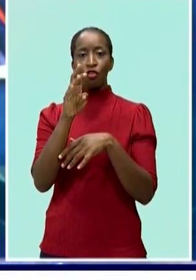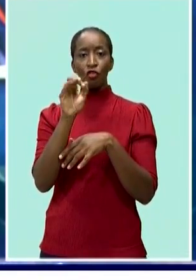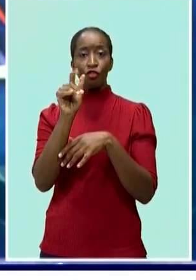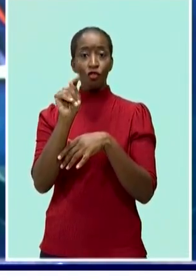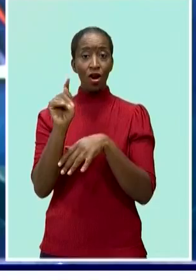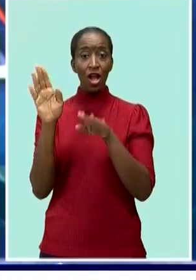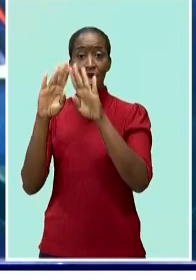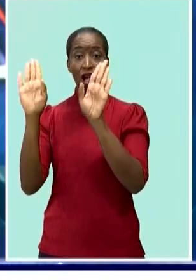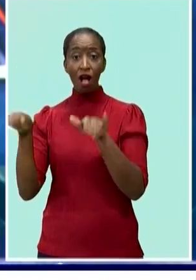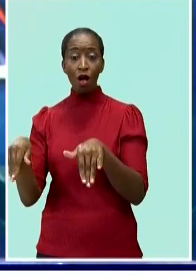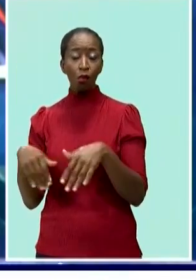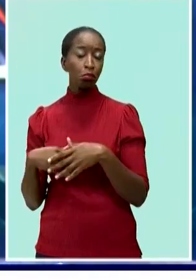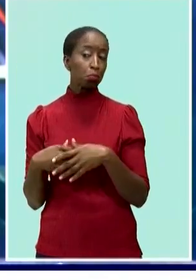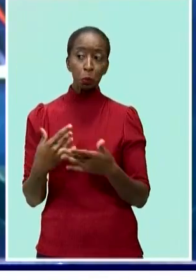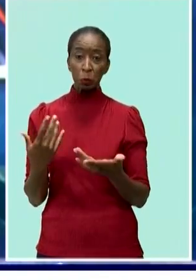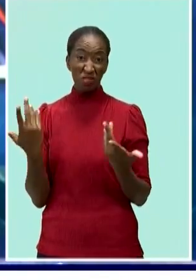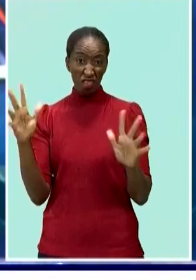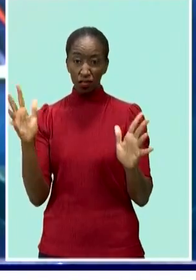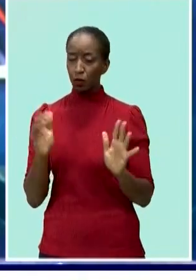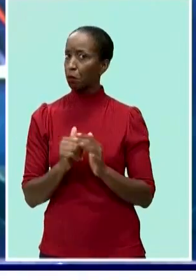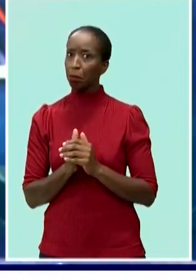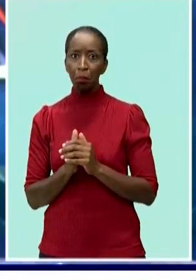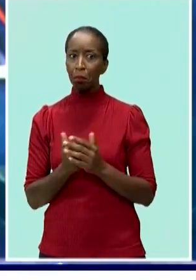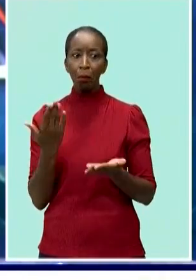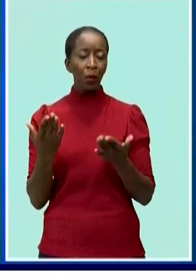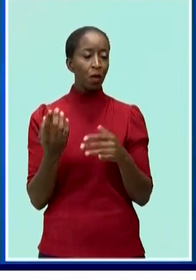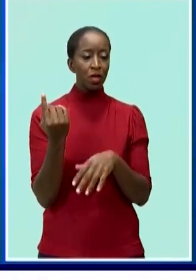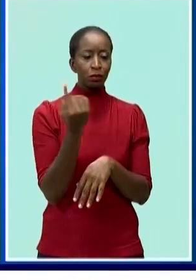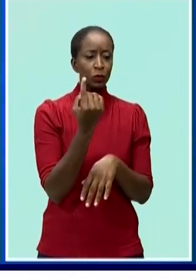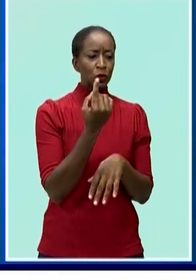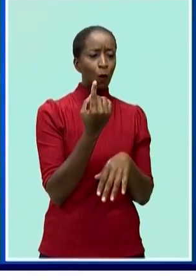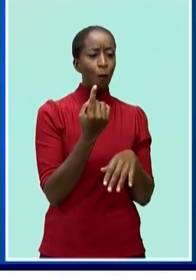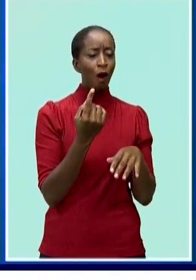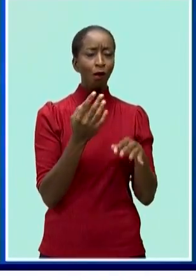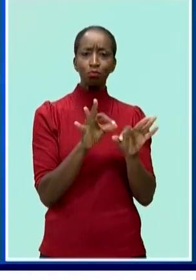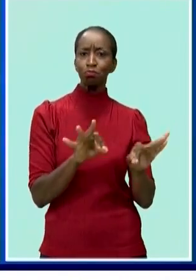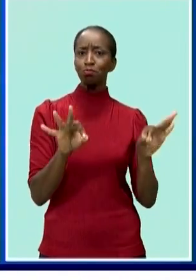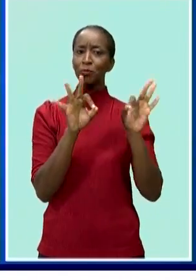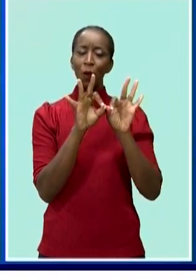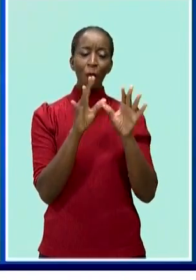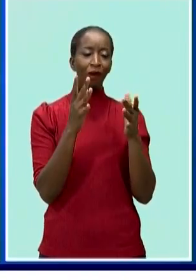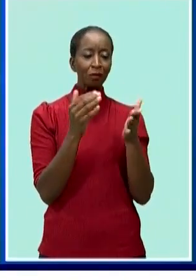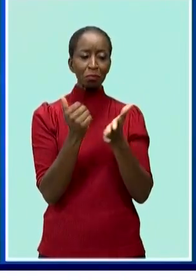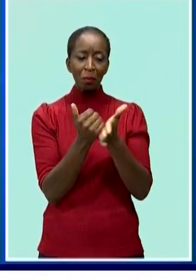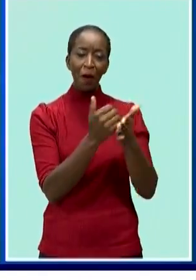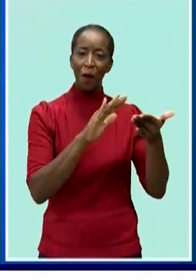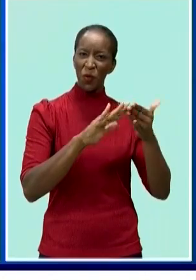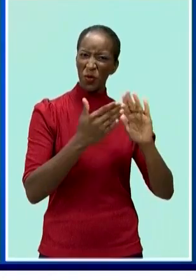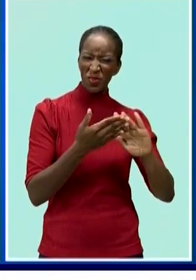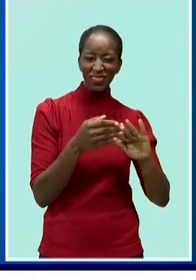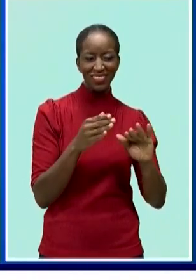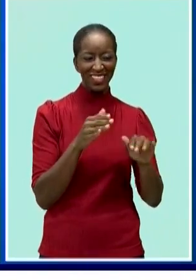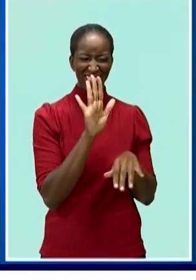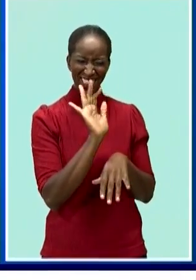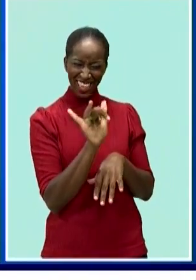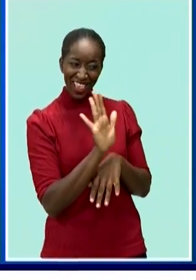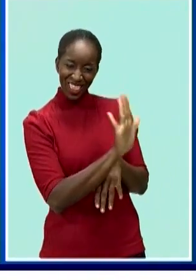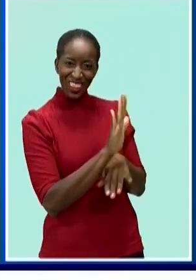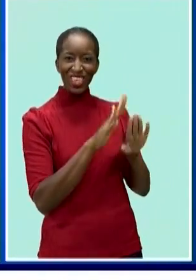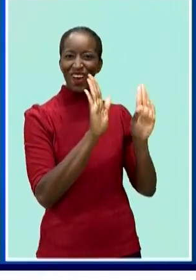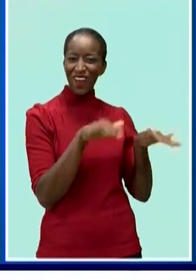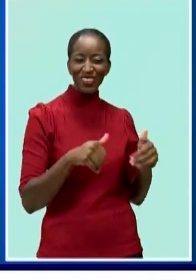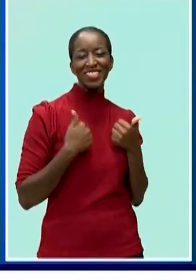where a significant event took place. We want to document as many of these places as we can, but your